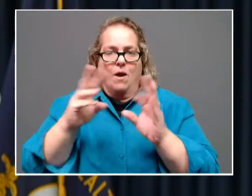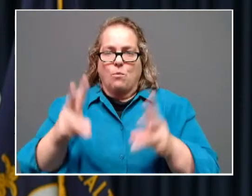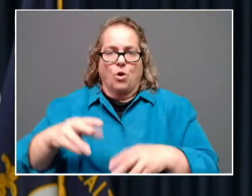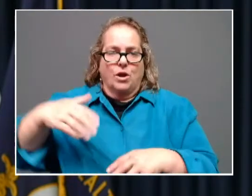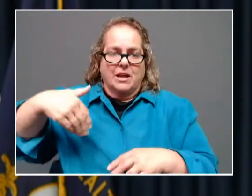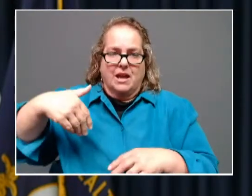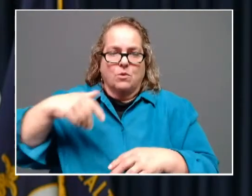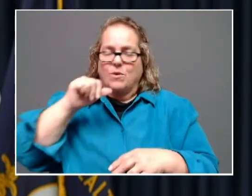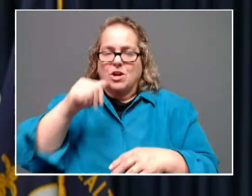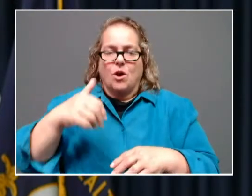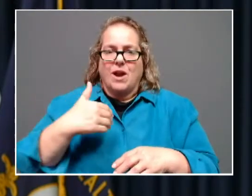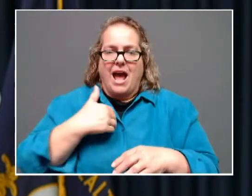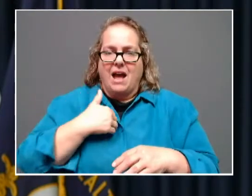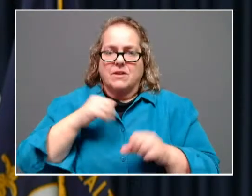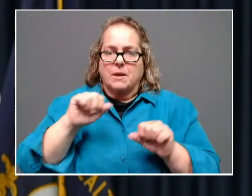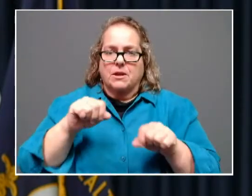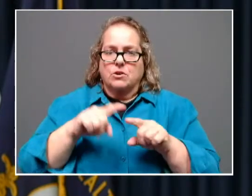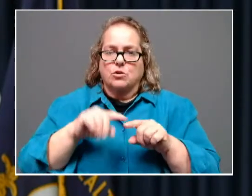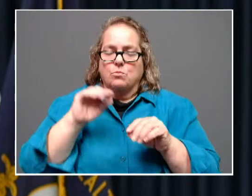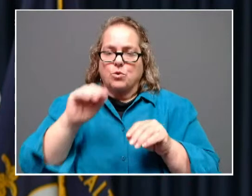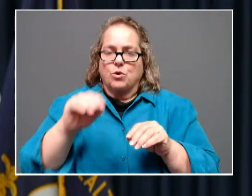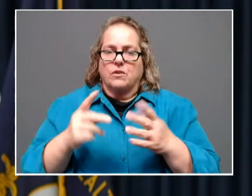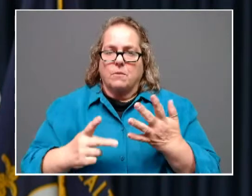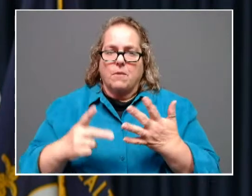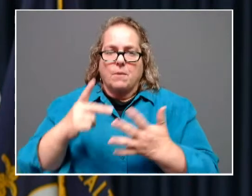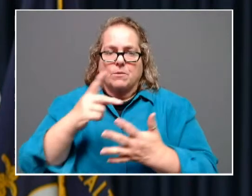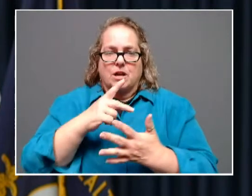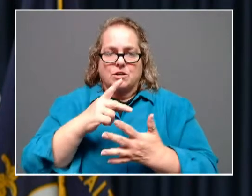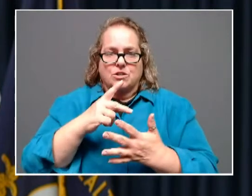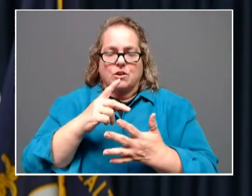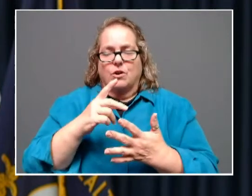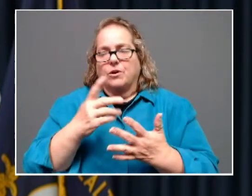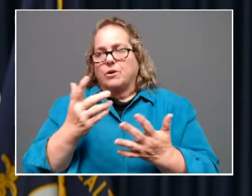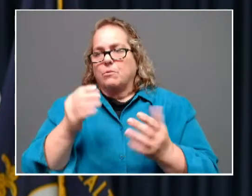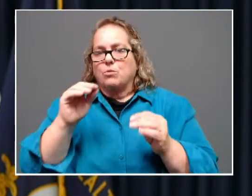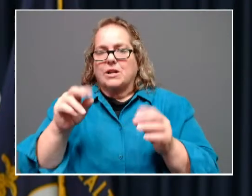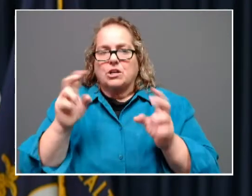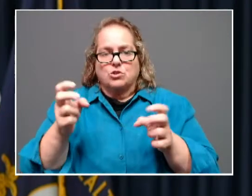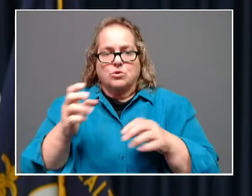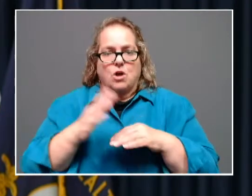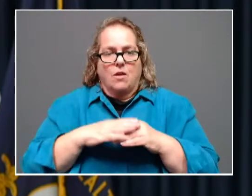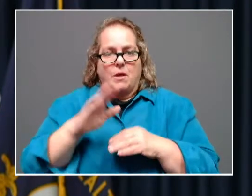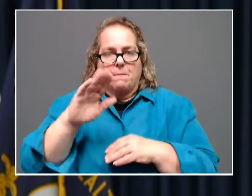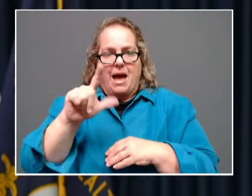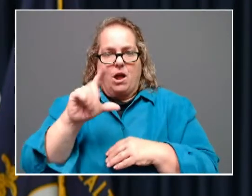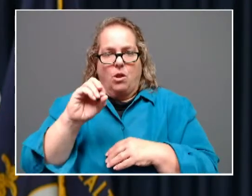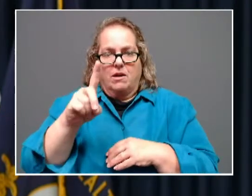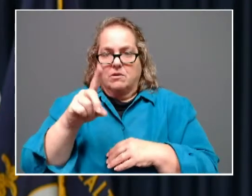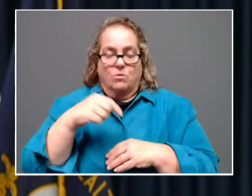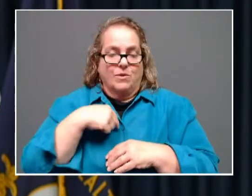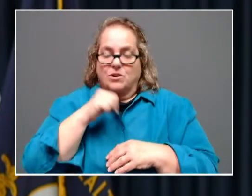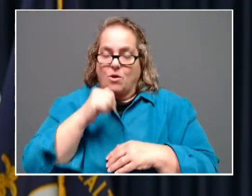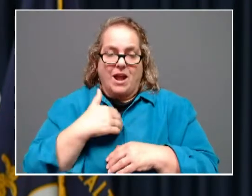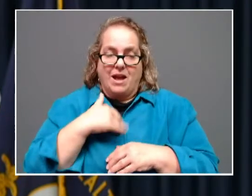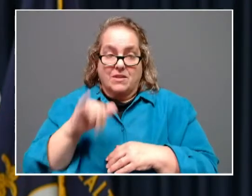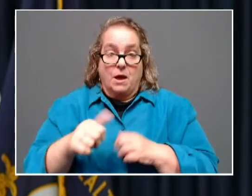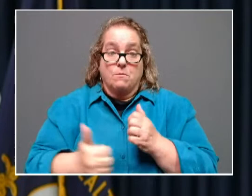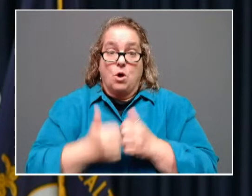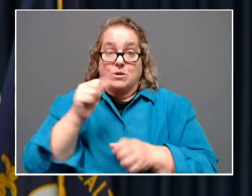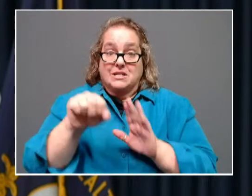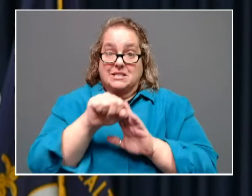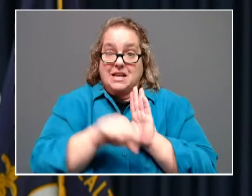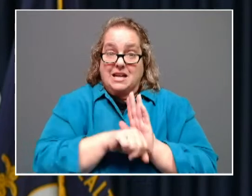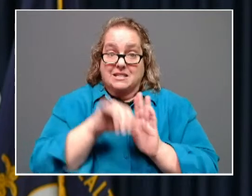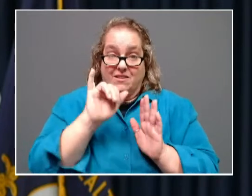individuals or the population writ large being able to put issues on the ballot. So most states that have legalized either did